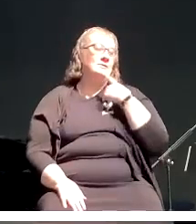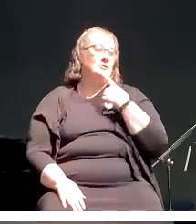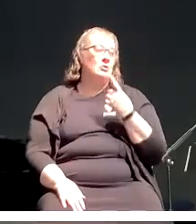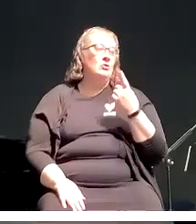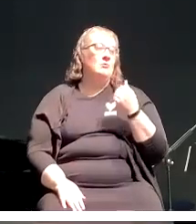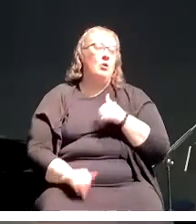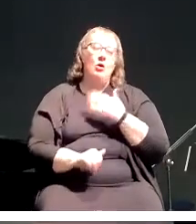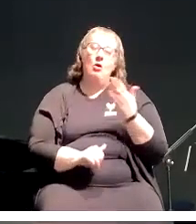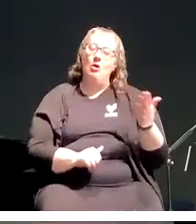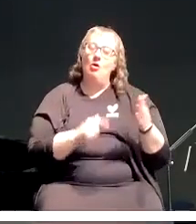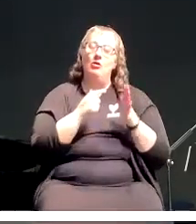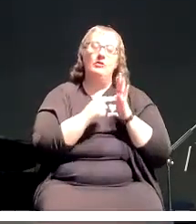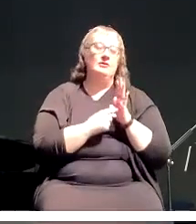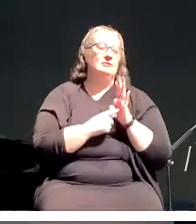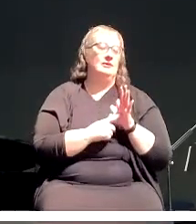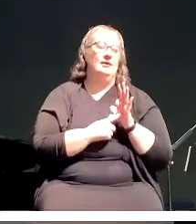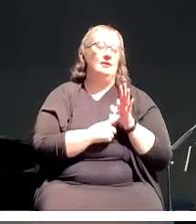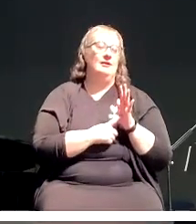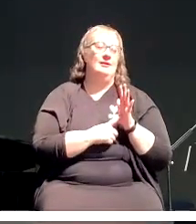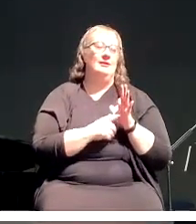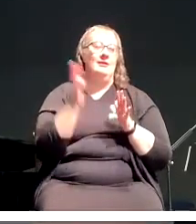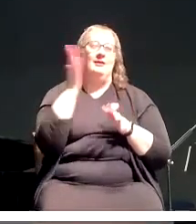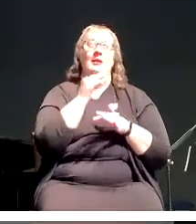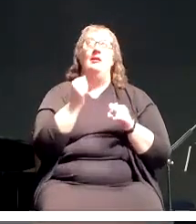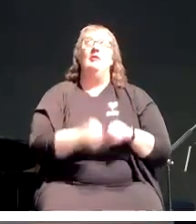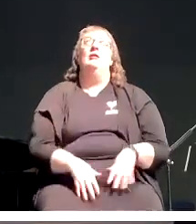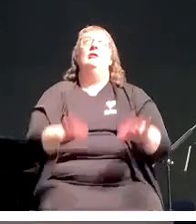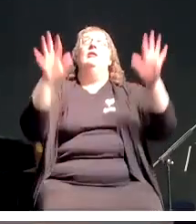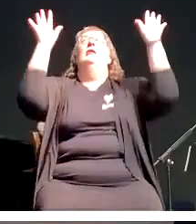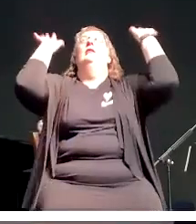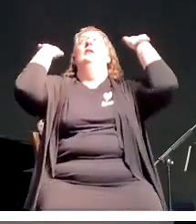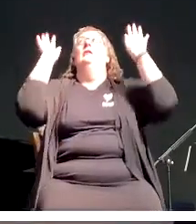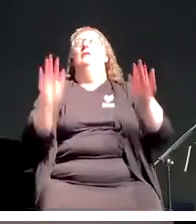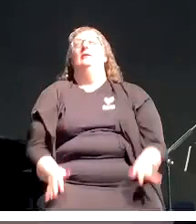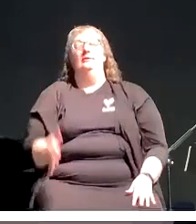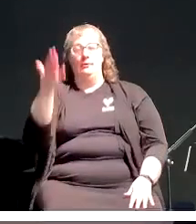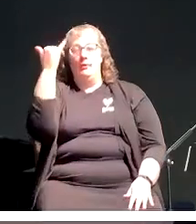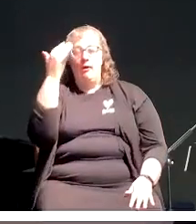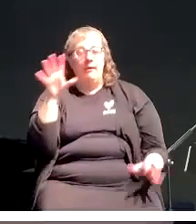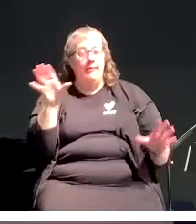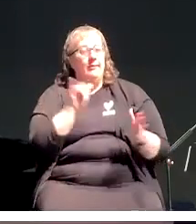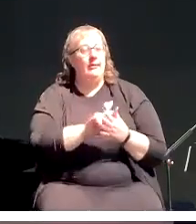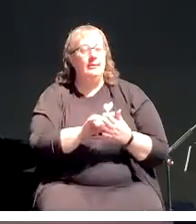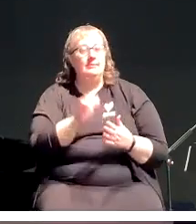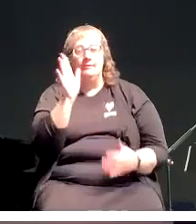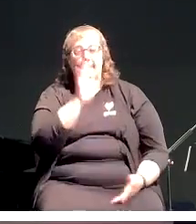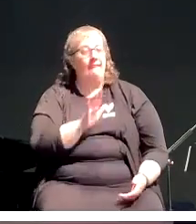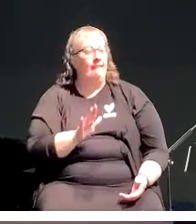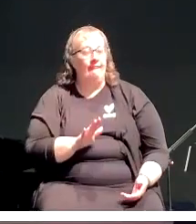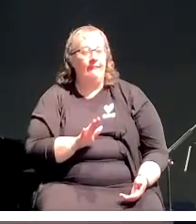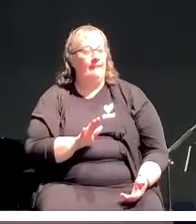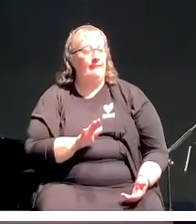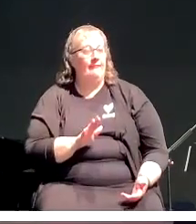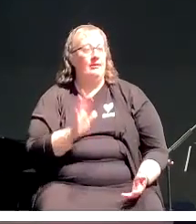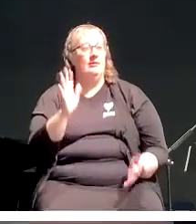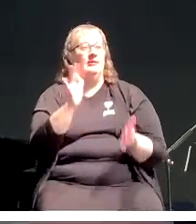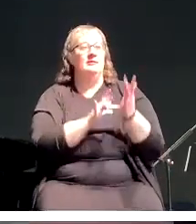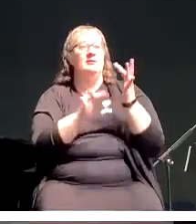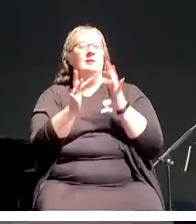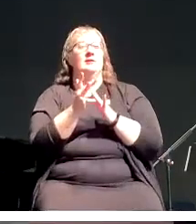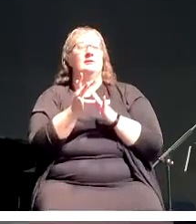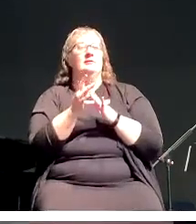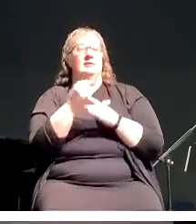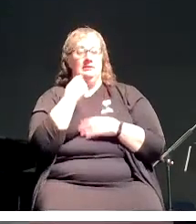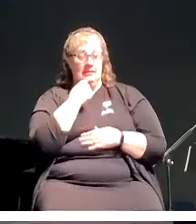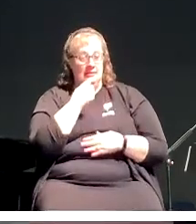these signs, and he never threw up his hands saying, why am I doing this? Jesus, though, says to them next,